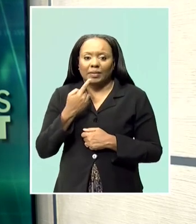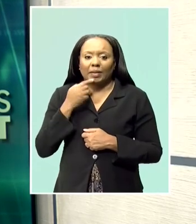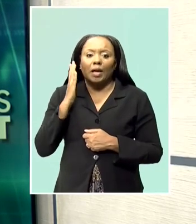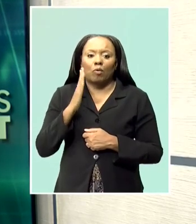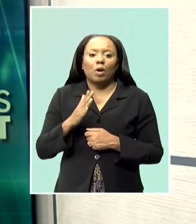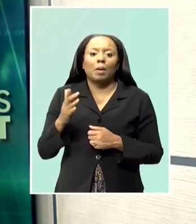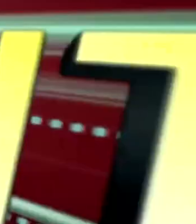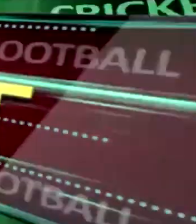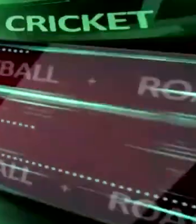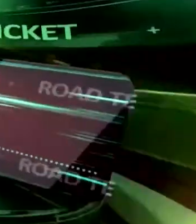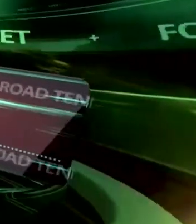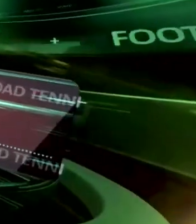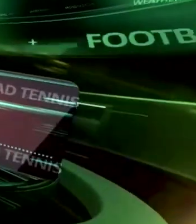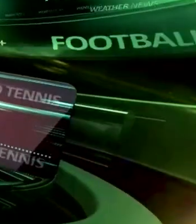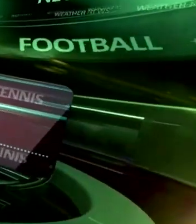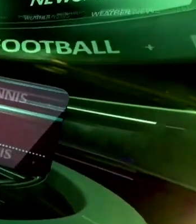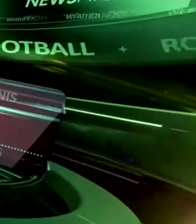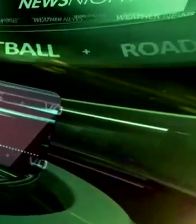against the bank.